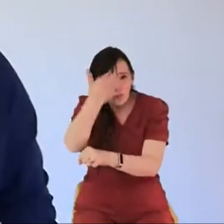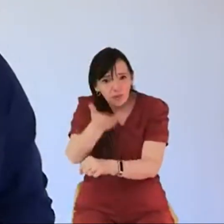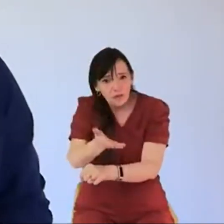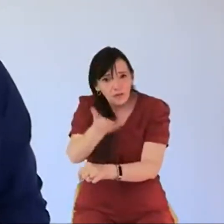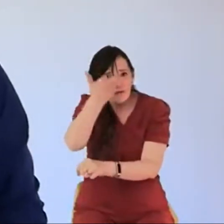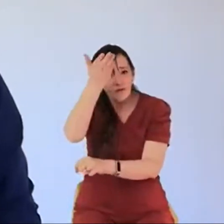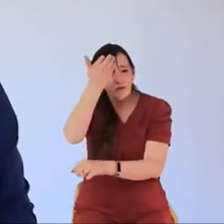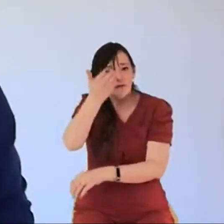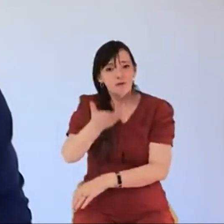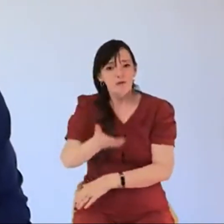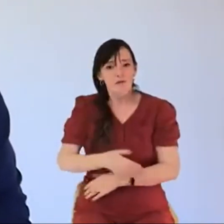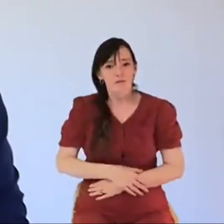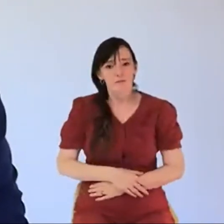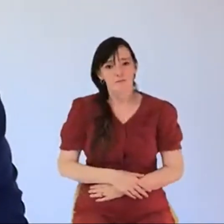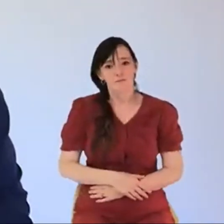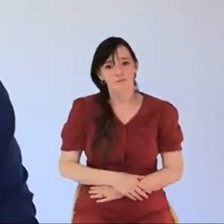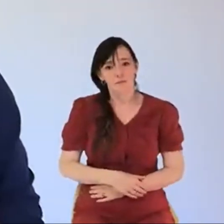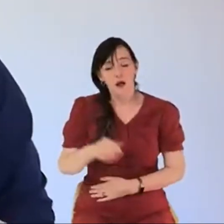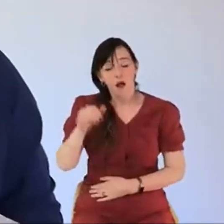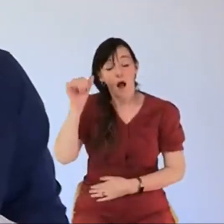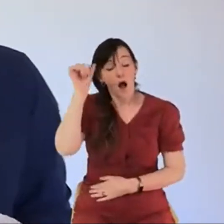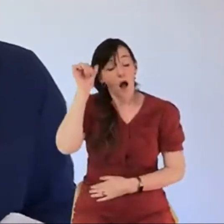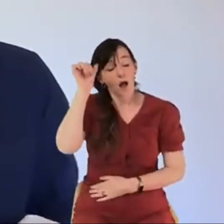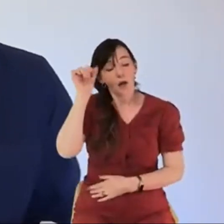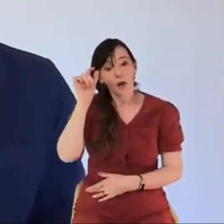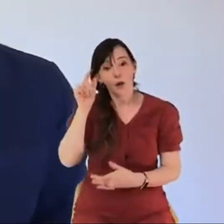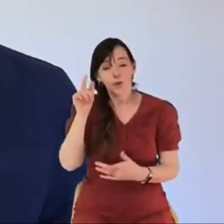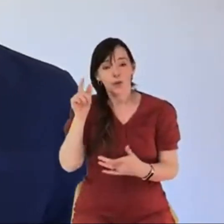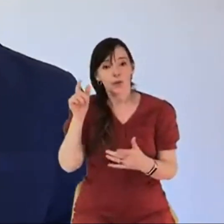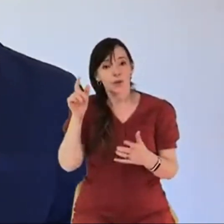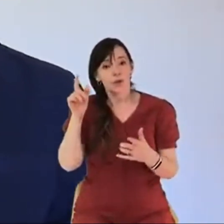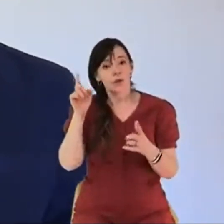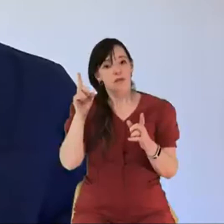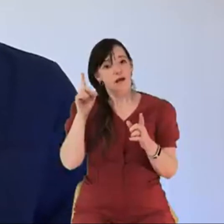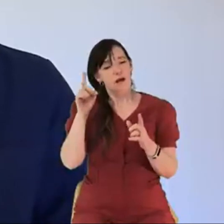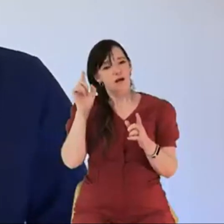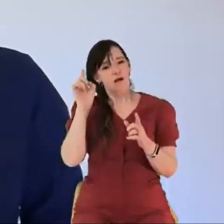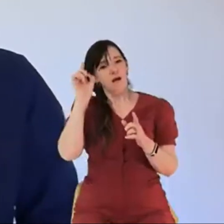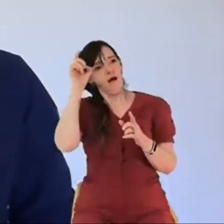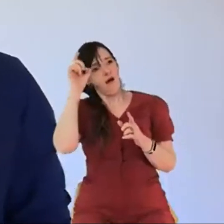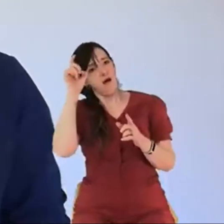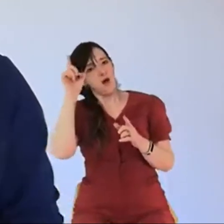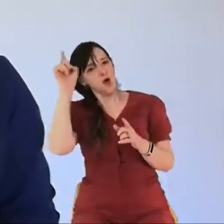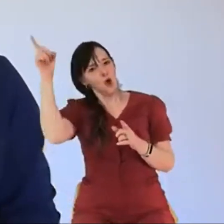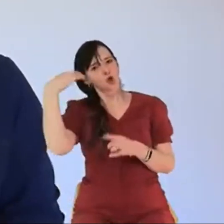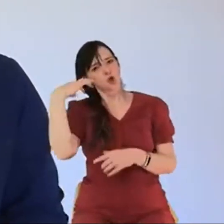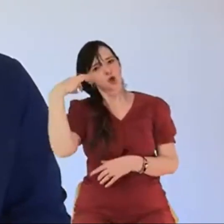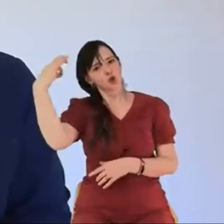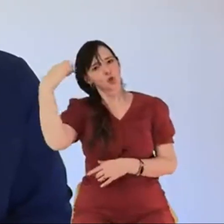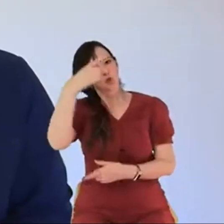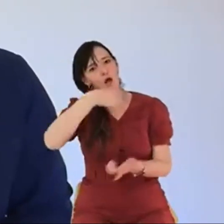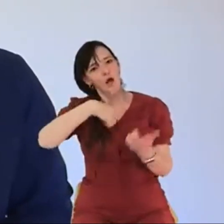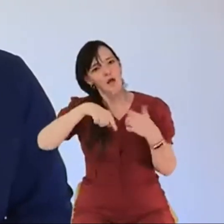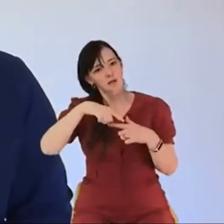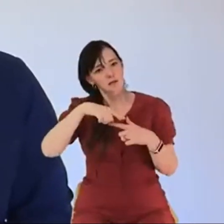and friends i know that the the idea of god choosing us raises all kinds of questions but